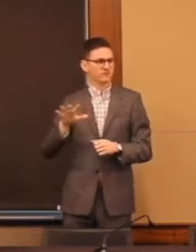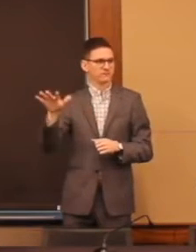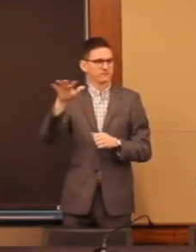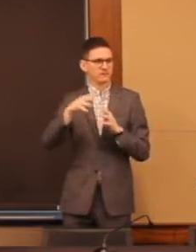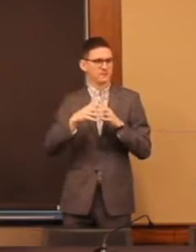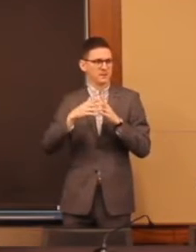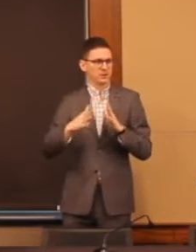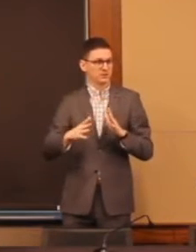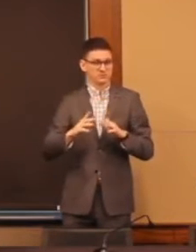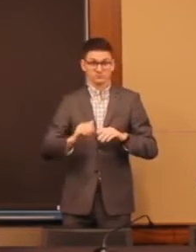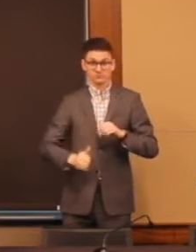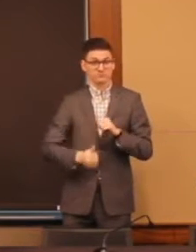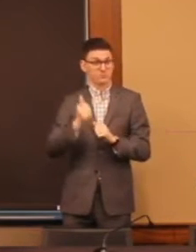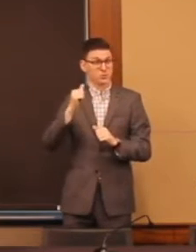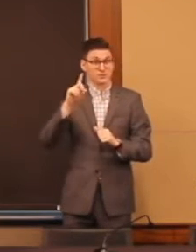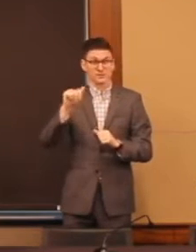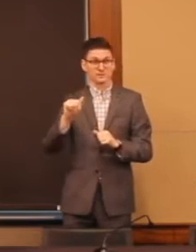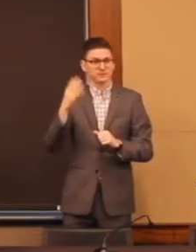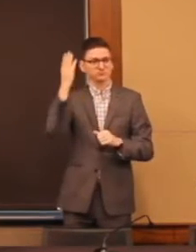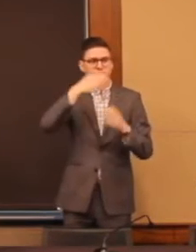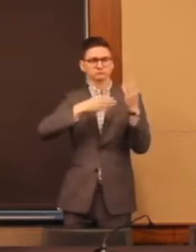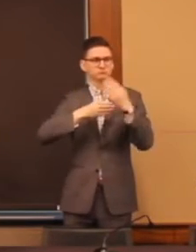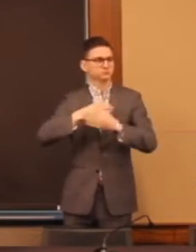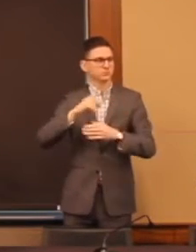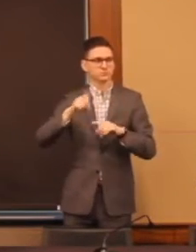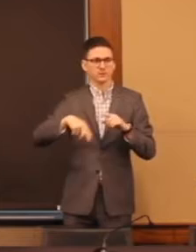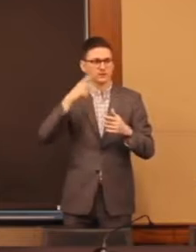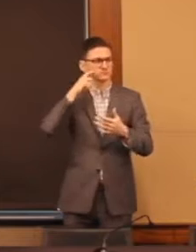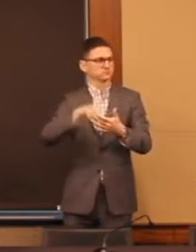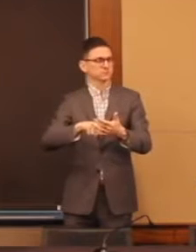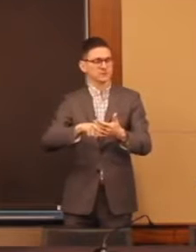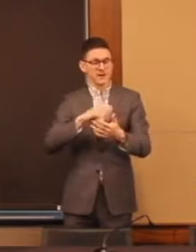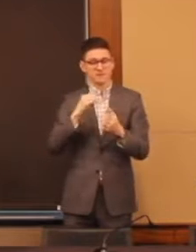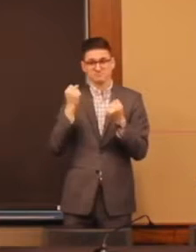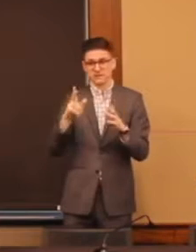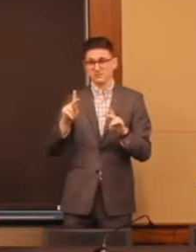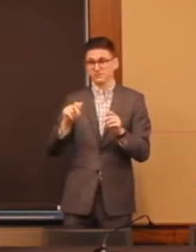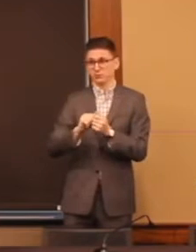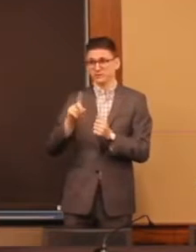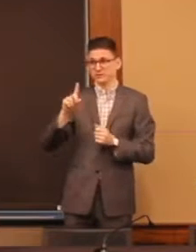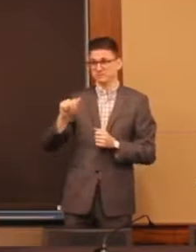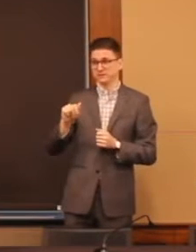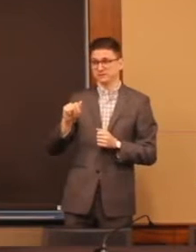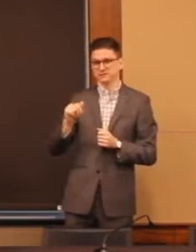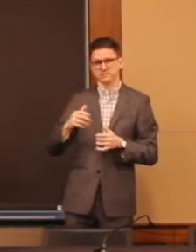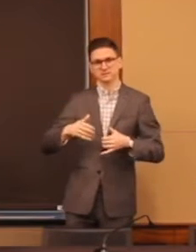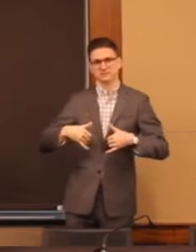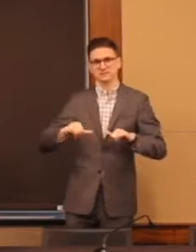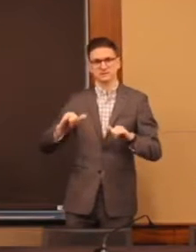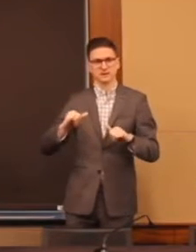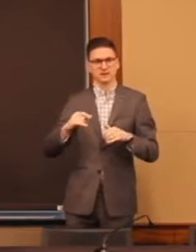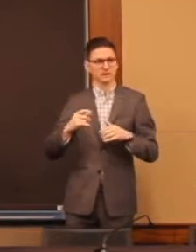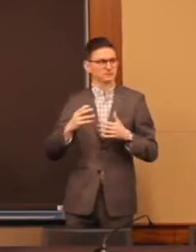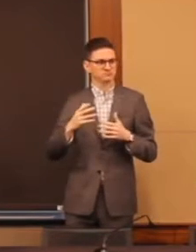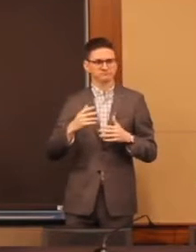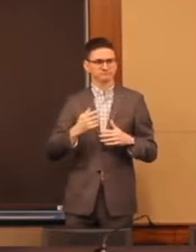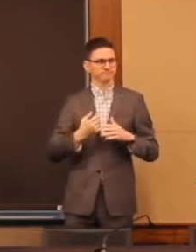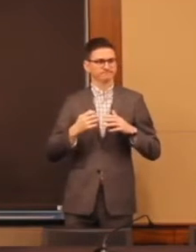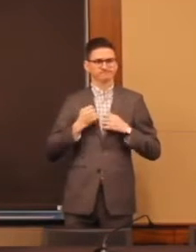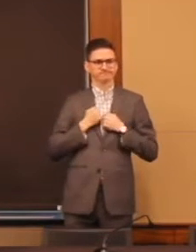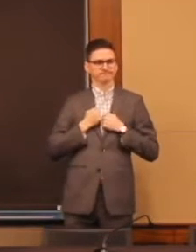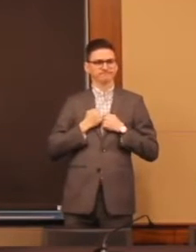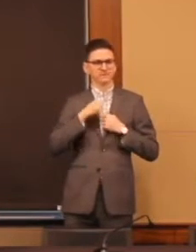most disabilities are invisible. And a lot of people with disabilities are still in the closet about